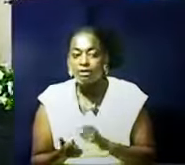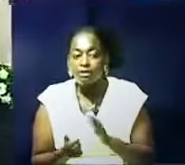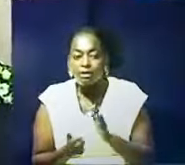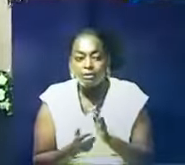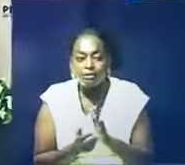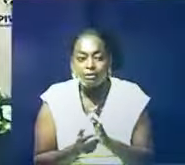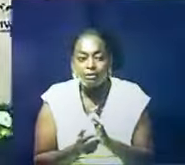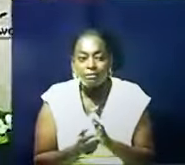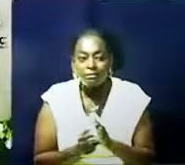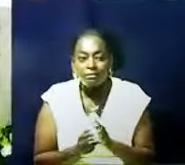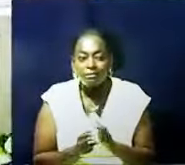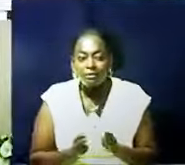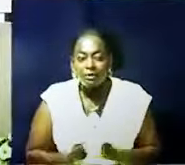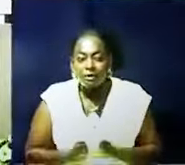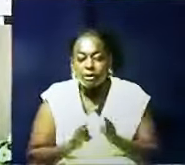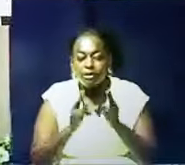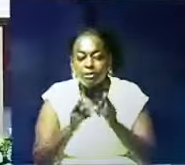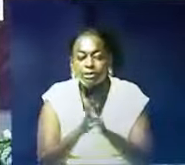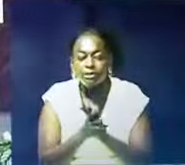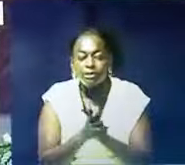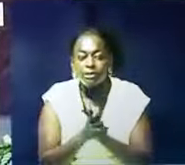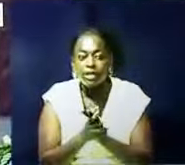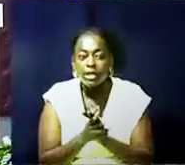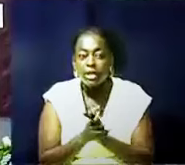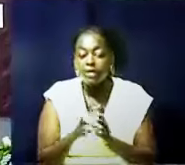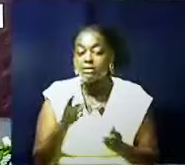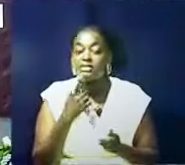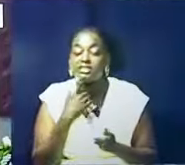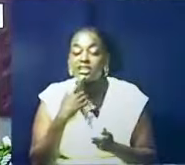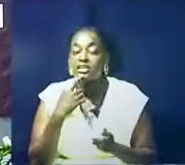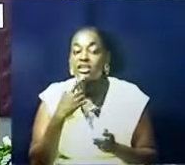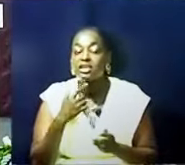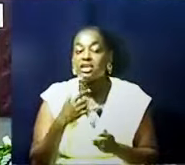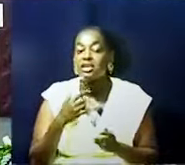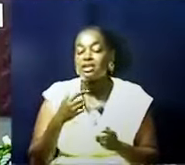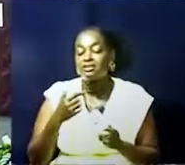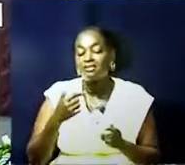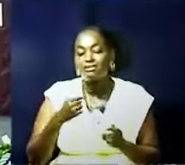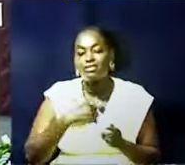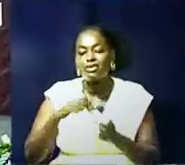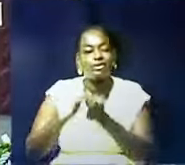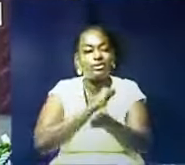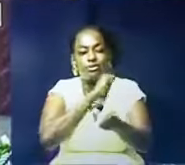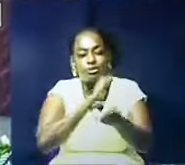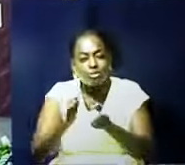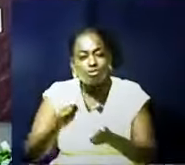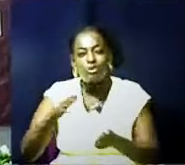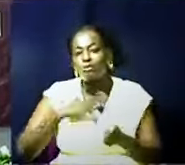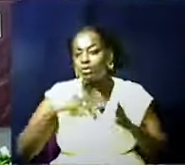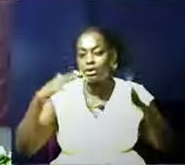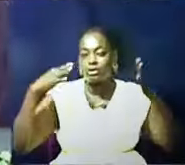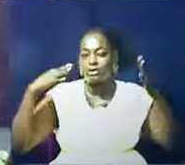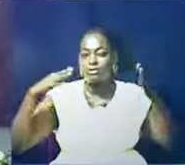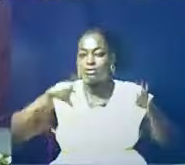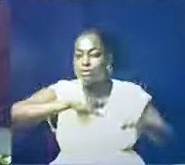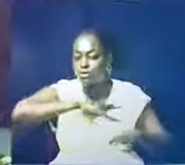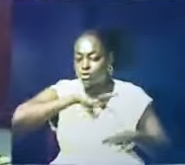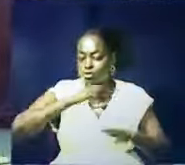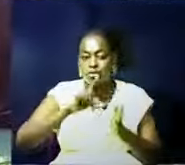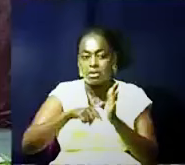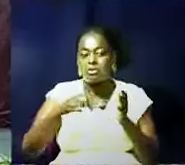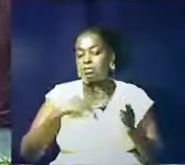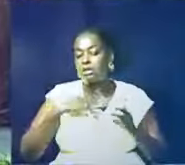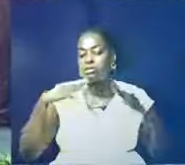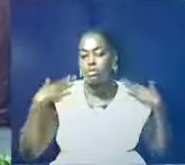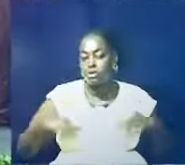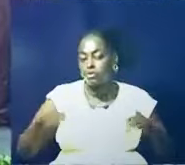is ruining my soul as well as my body. More solitude and earlier